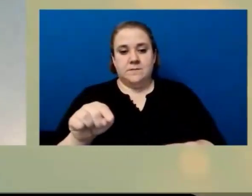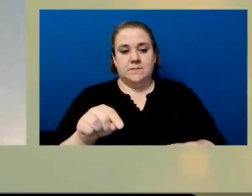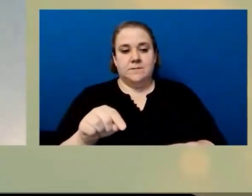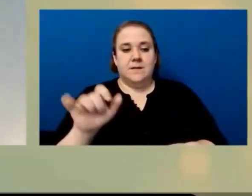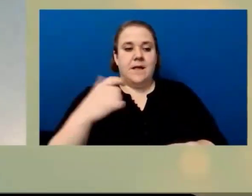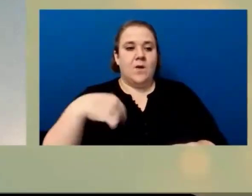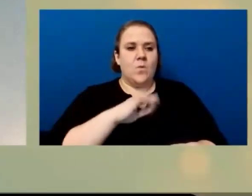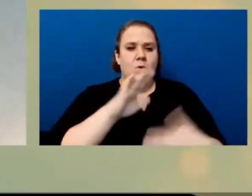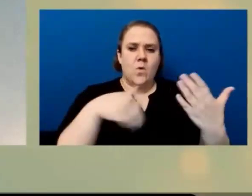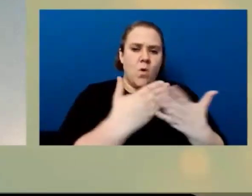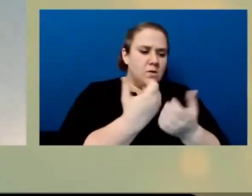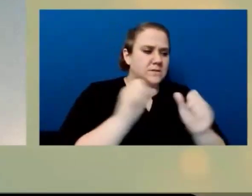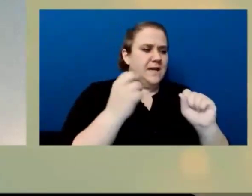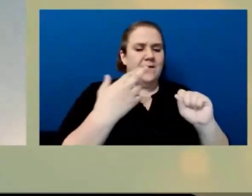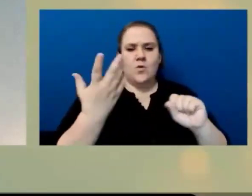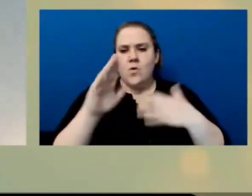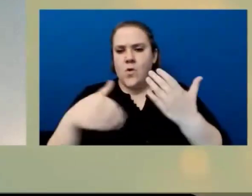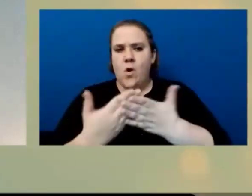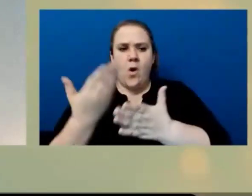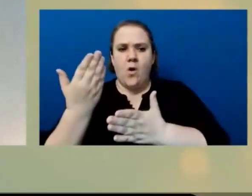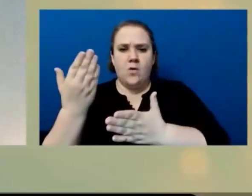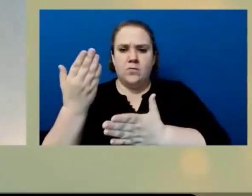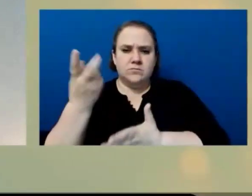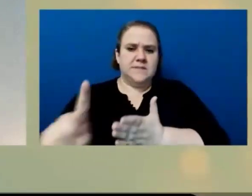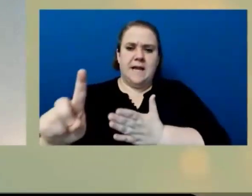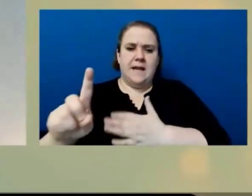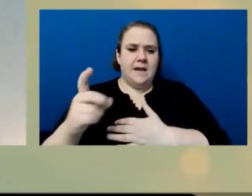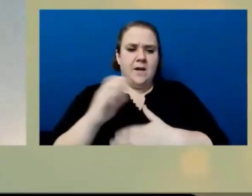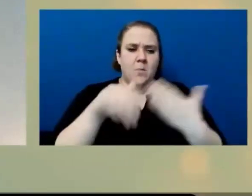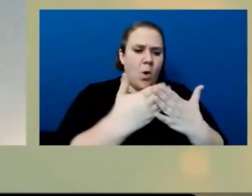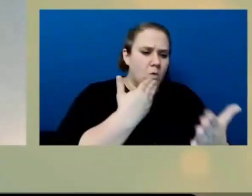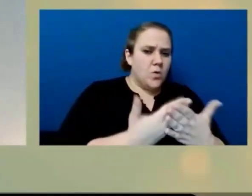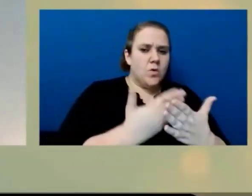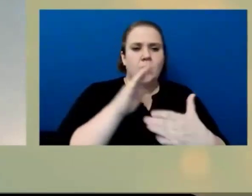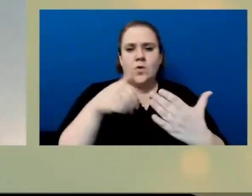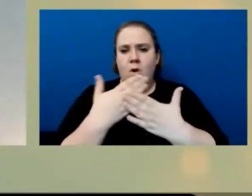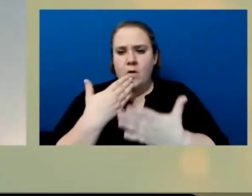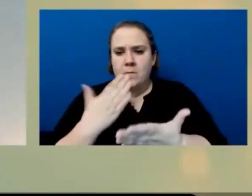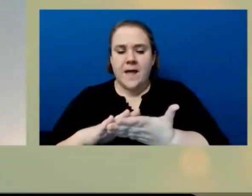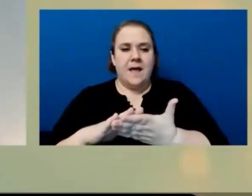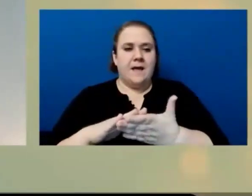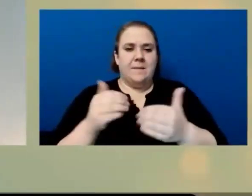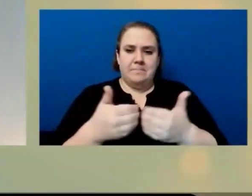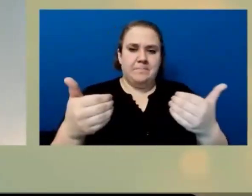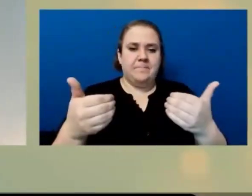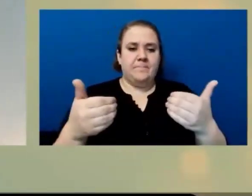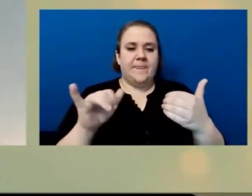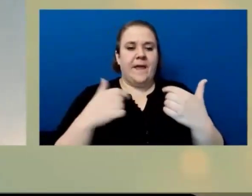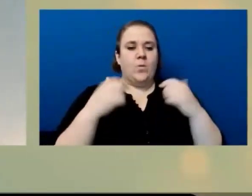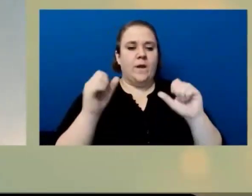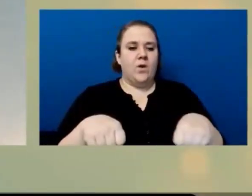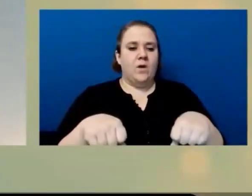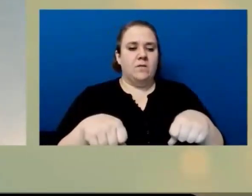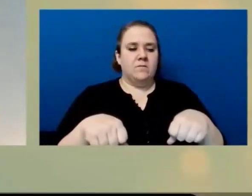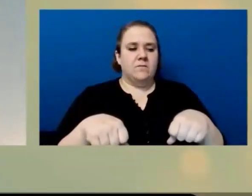I know I've wished it for my family tree, to trim off the branches of